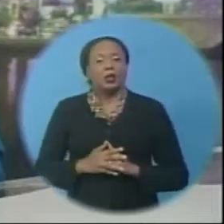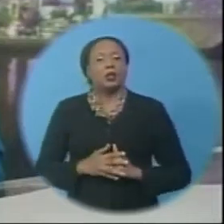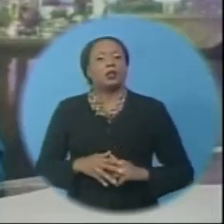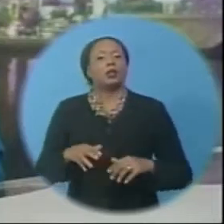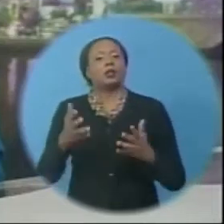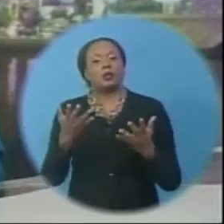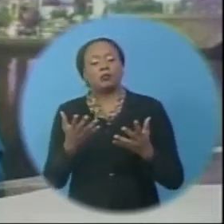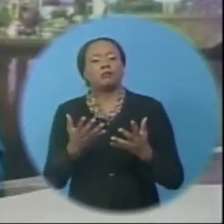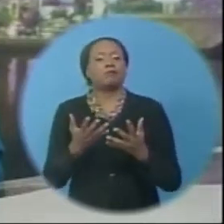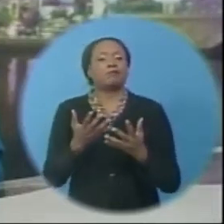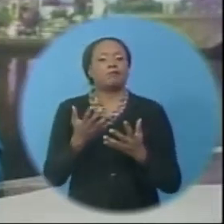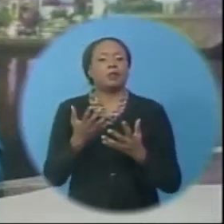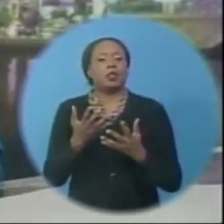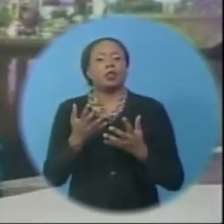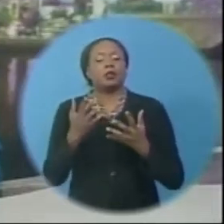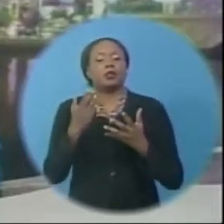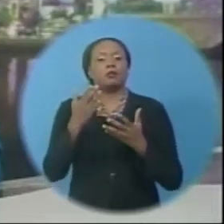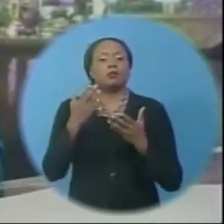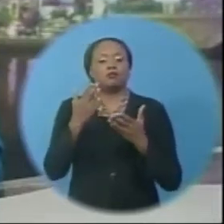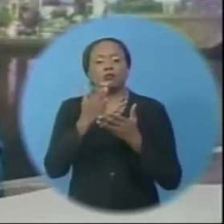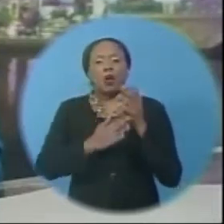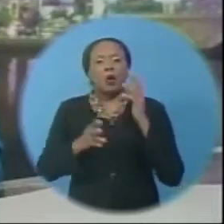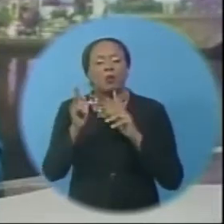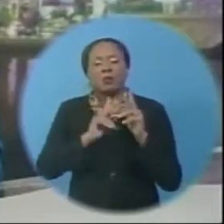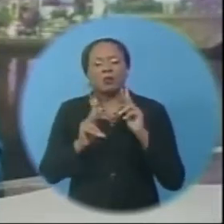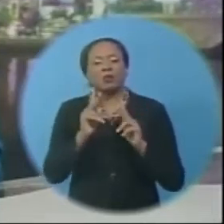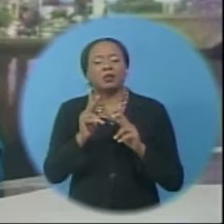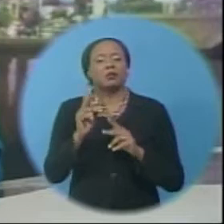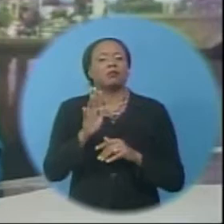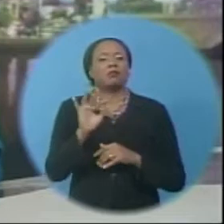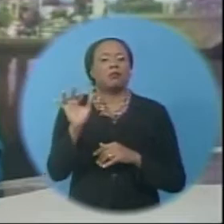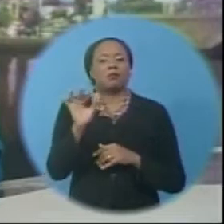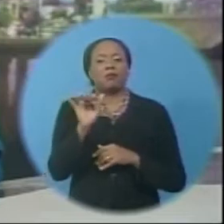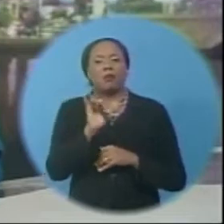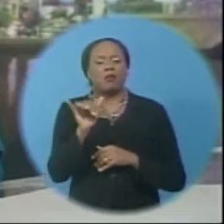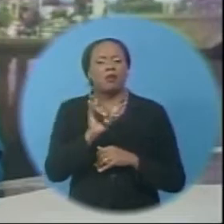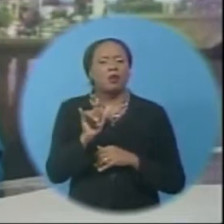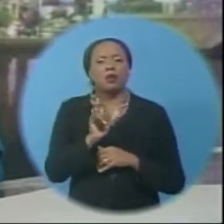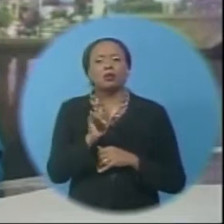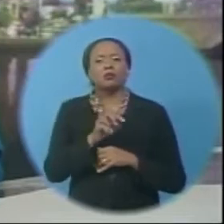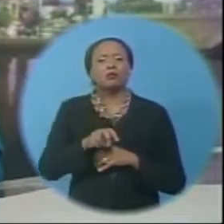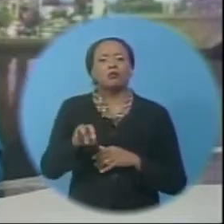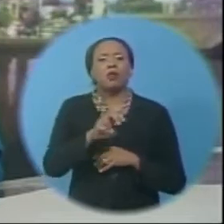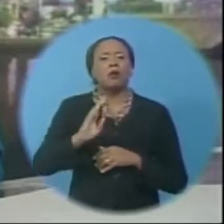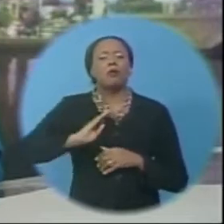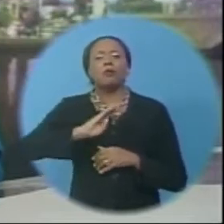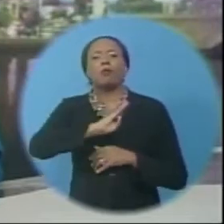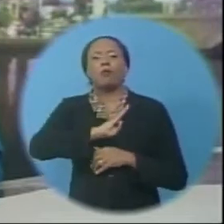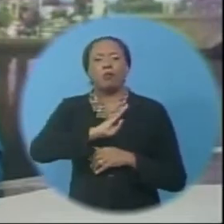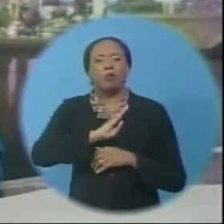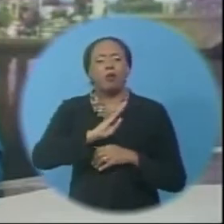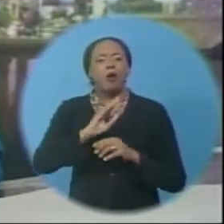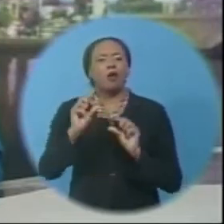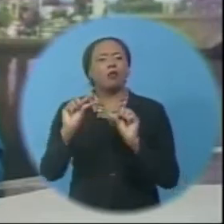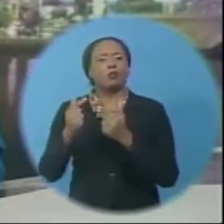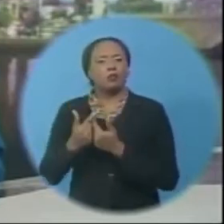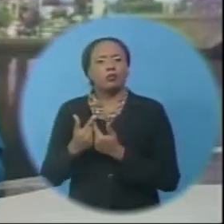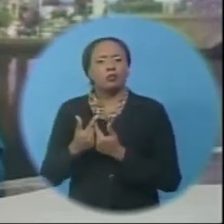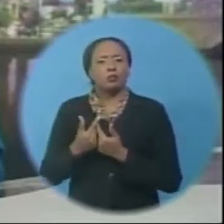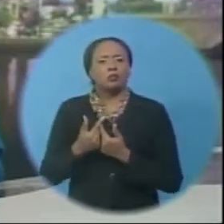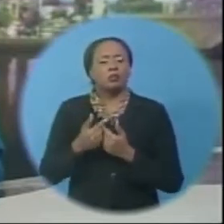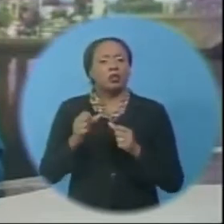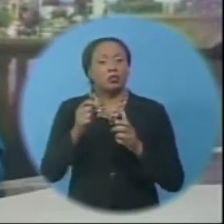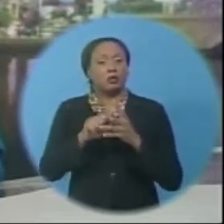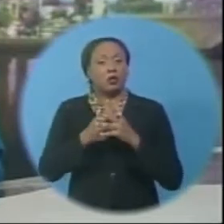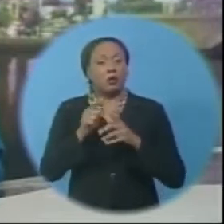therefore took a number of factors into consideration, including the staggered return to service of the Transport Board fleet from midday, as